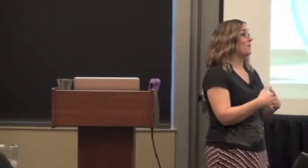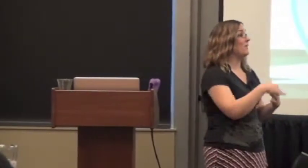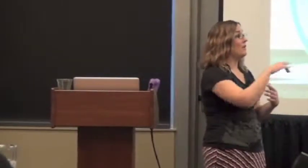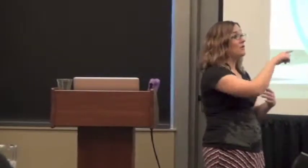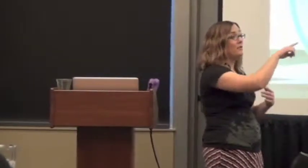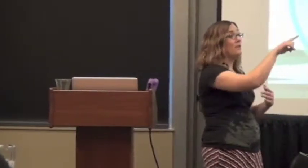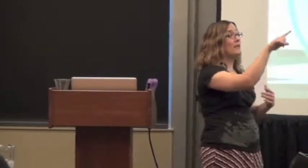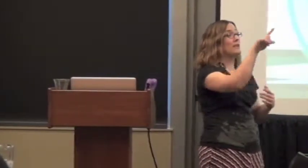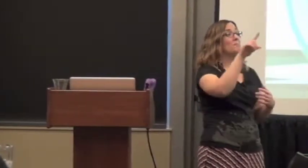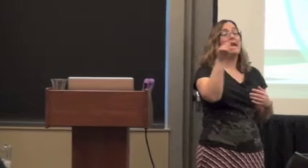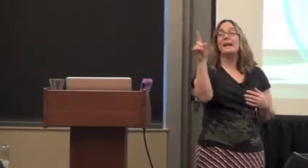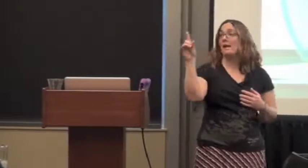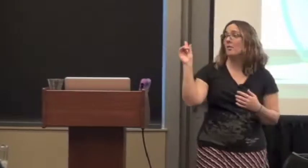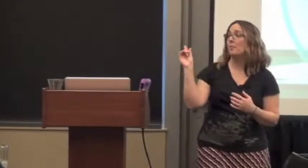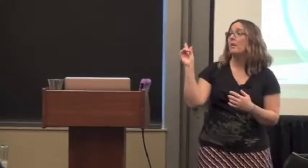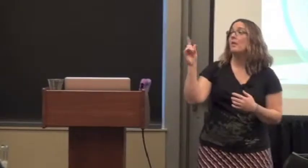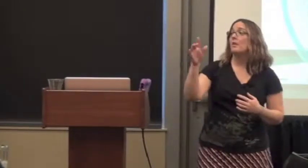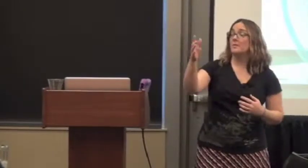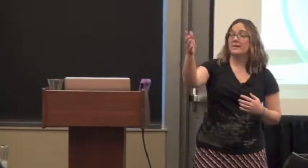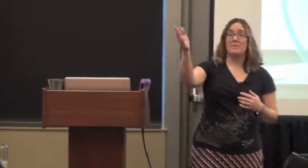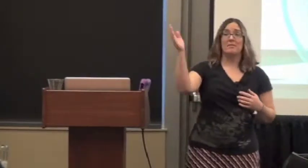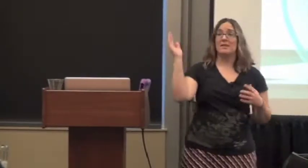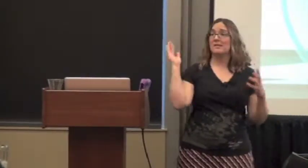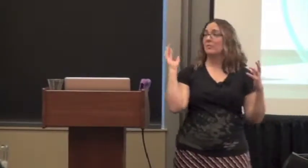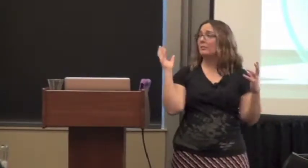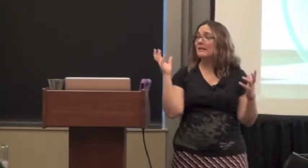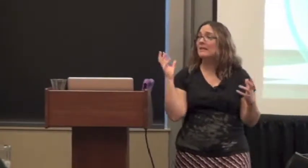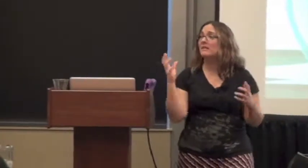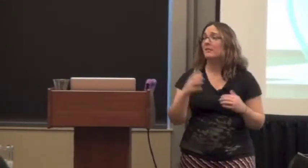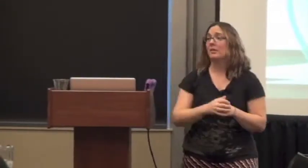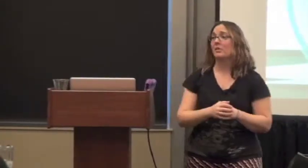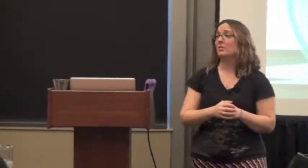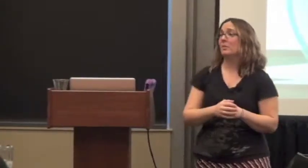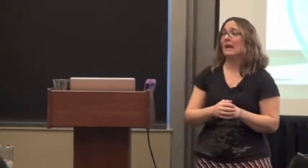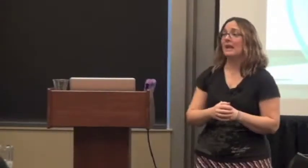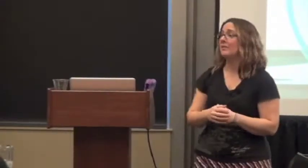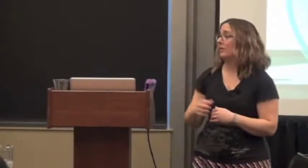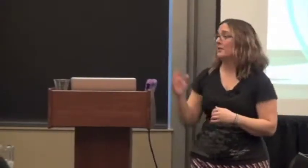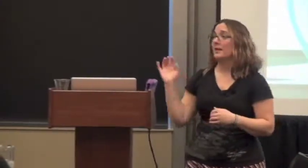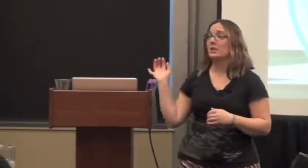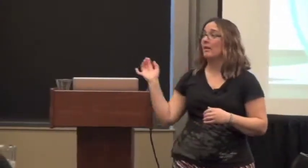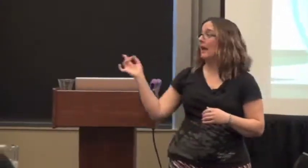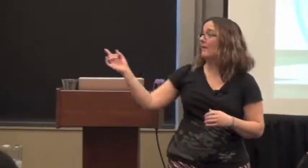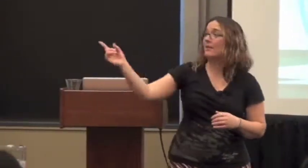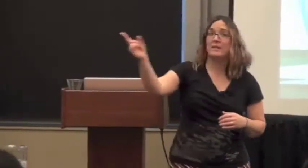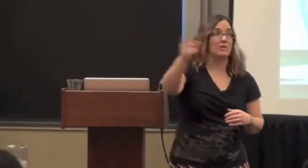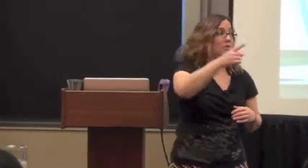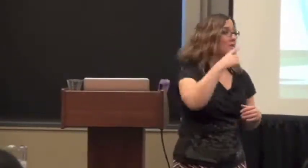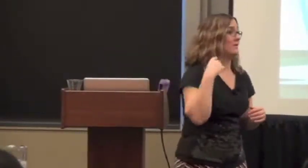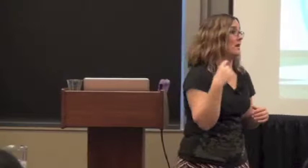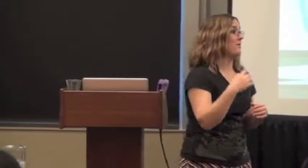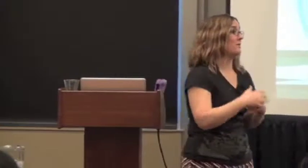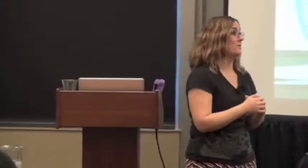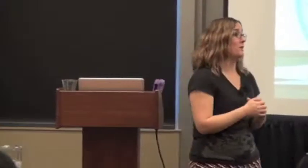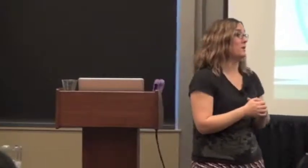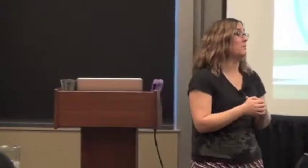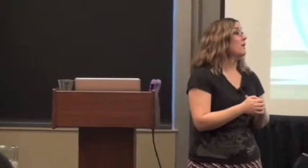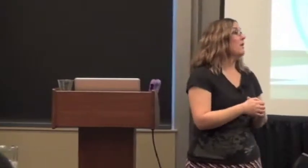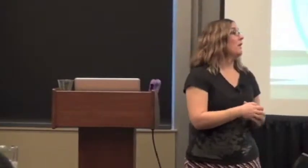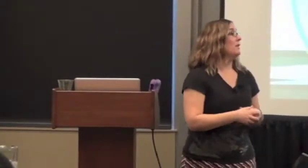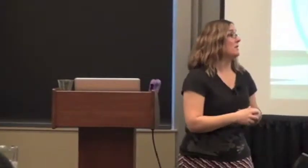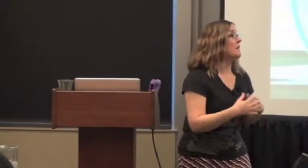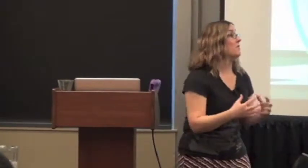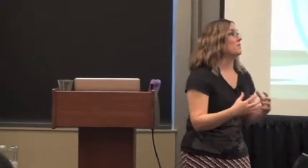a couple that you feel like may help with some of these really difficult behaviors that you have on these sheets around this